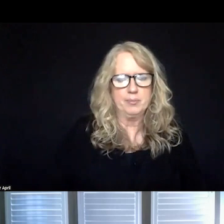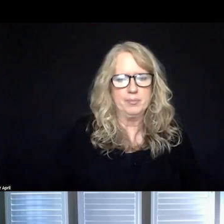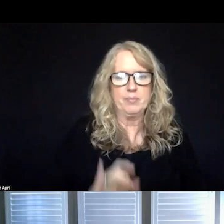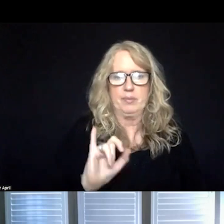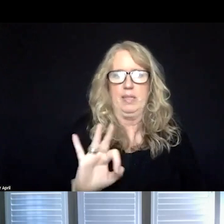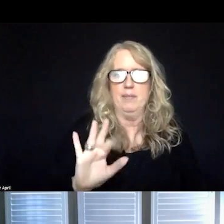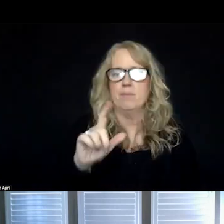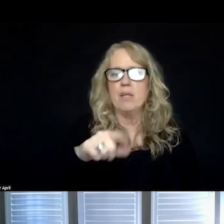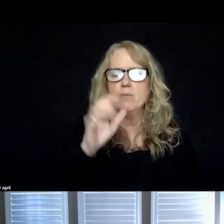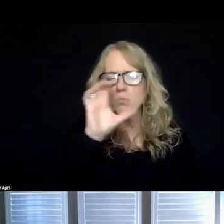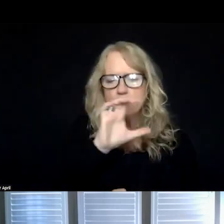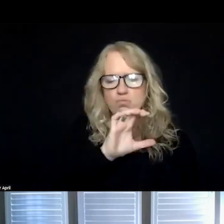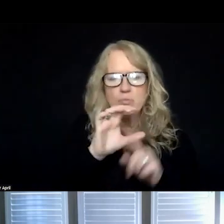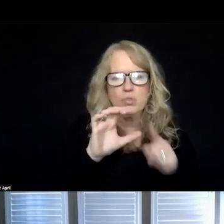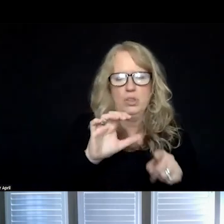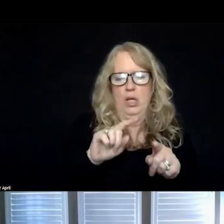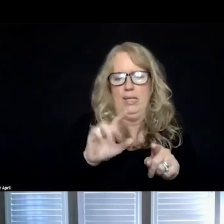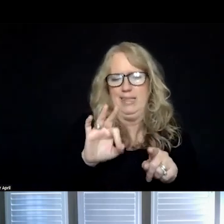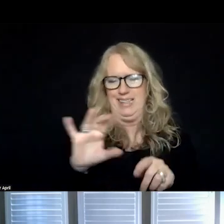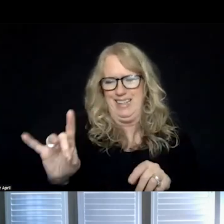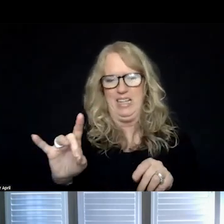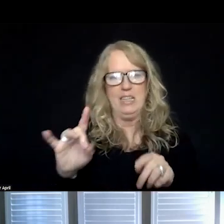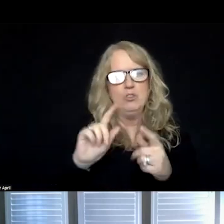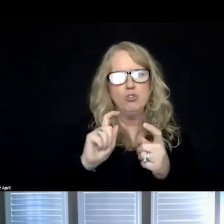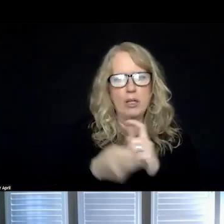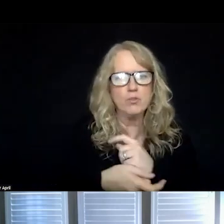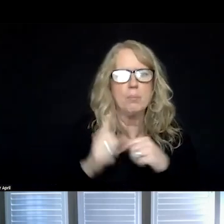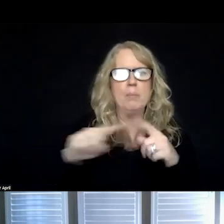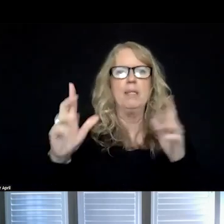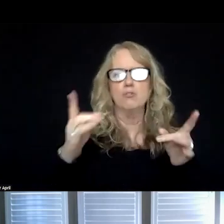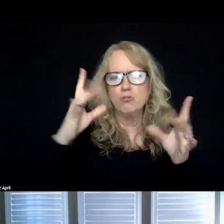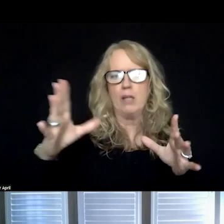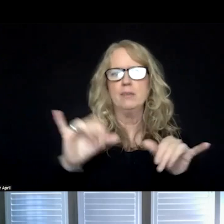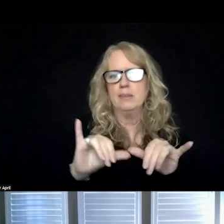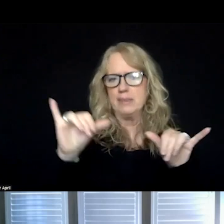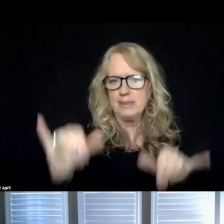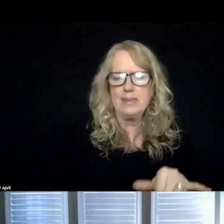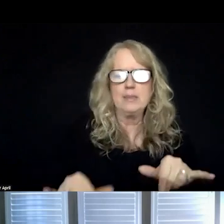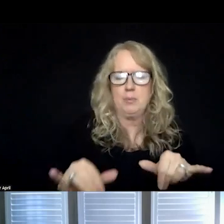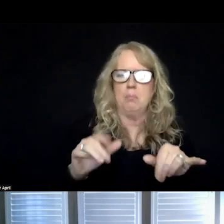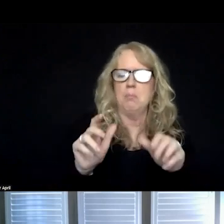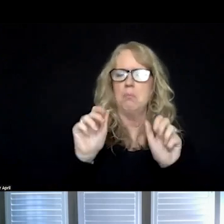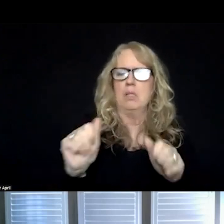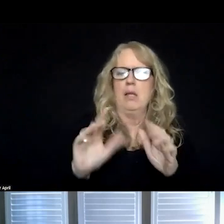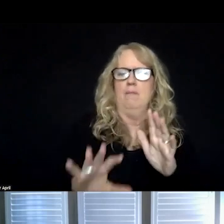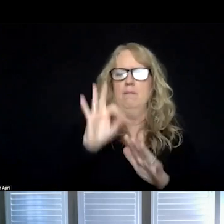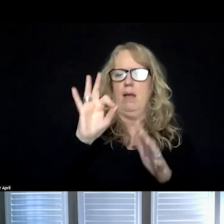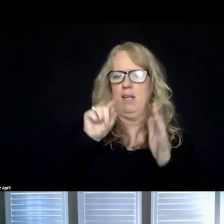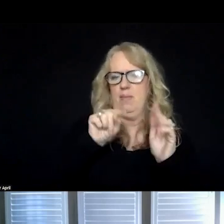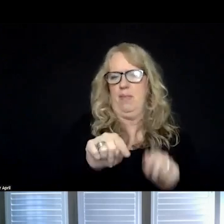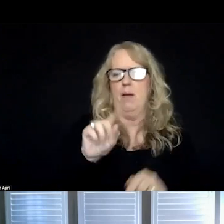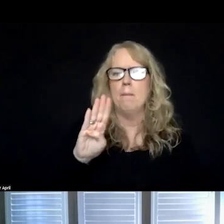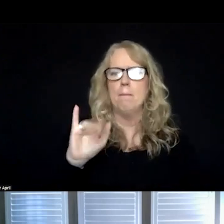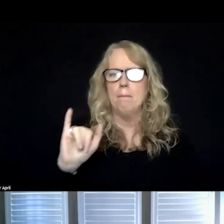the search engine 988 Transforming Crisis Systems Resources, you'll be able to find the bill. And I wanted